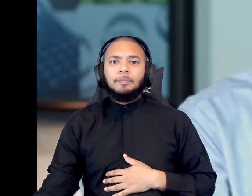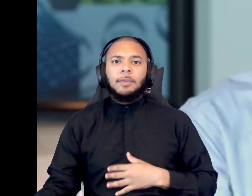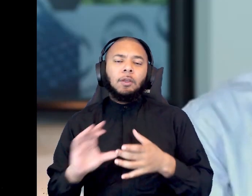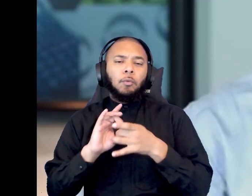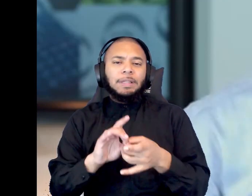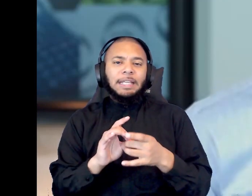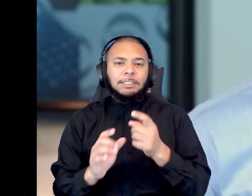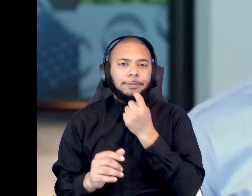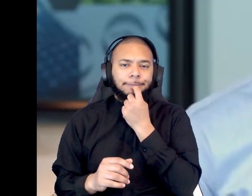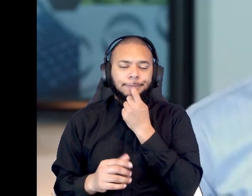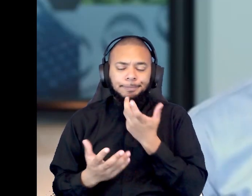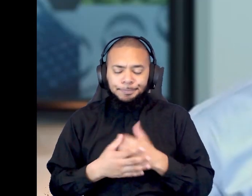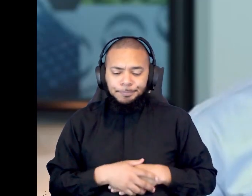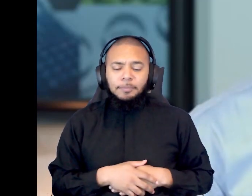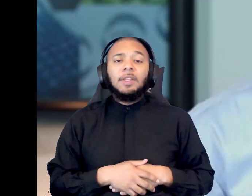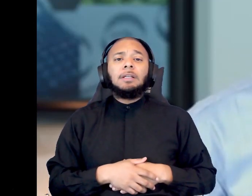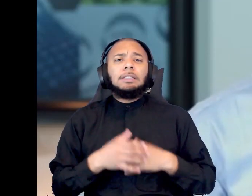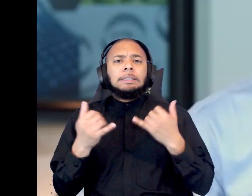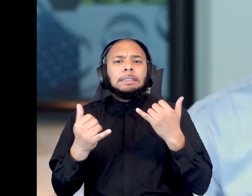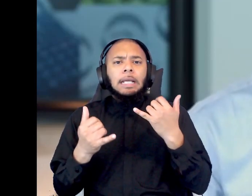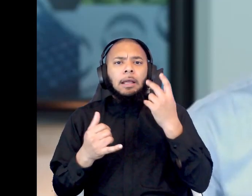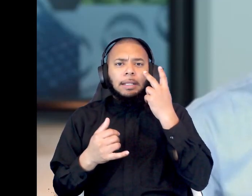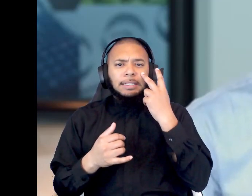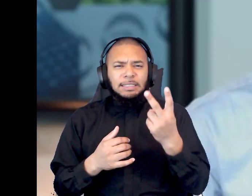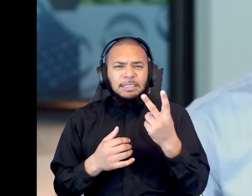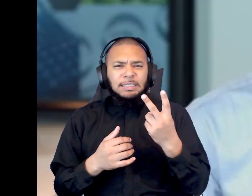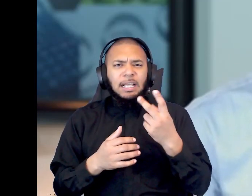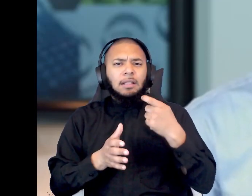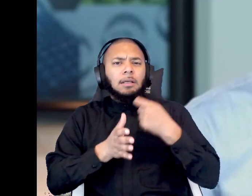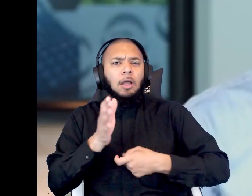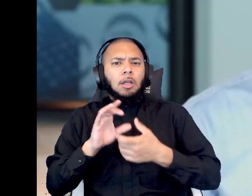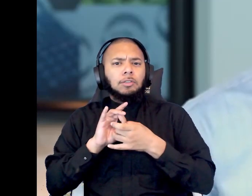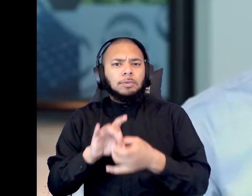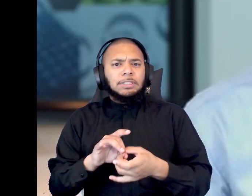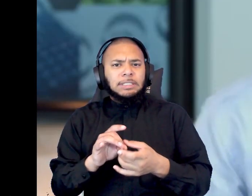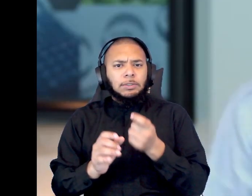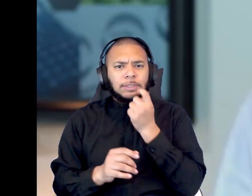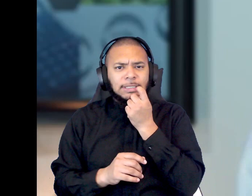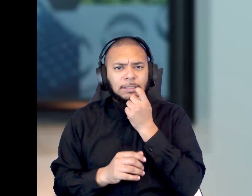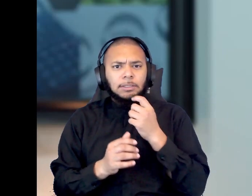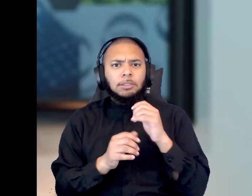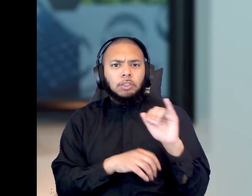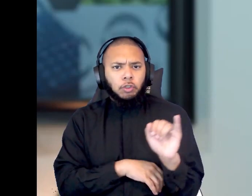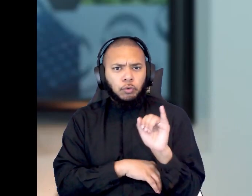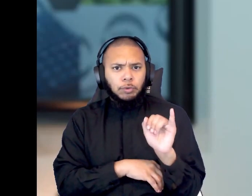So let's go take a look at what some of the costs are related to dental insurance.